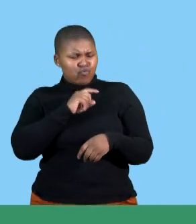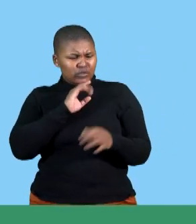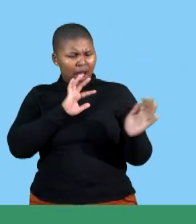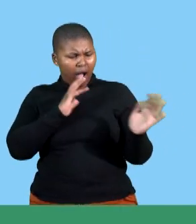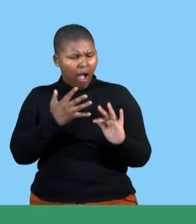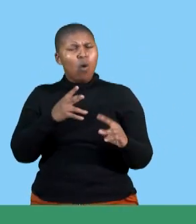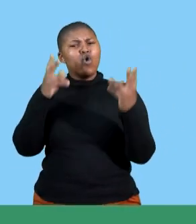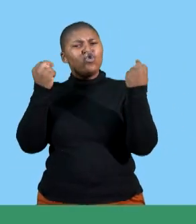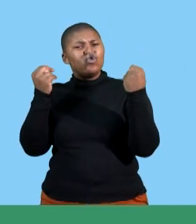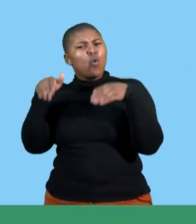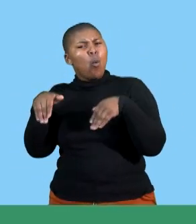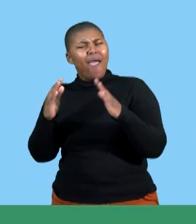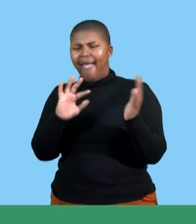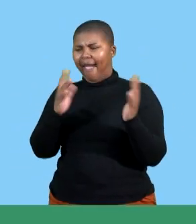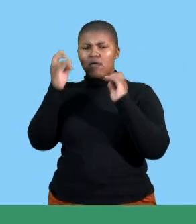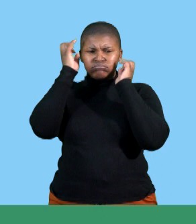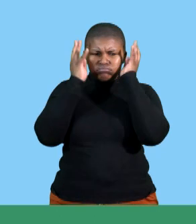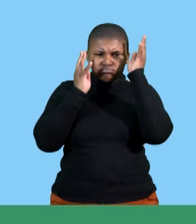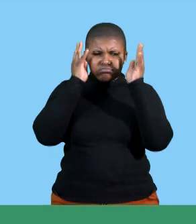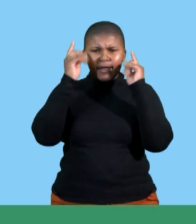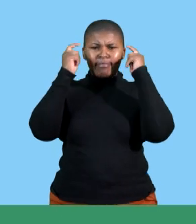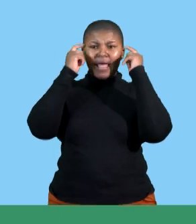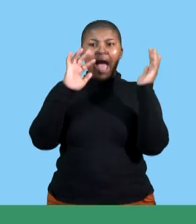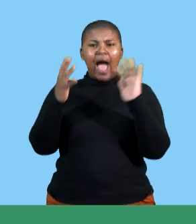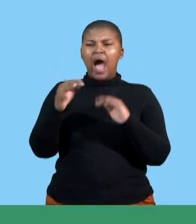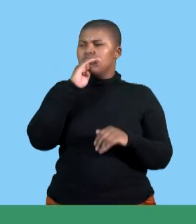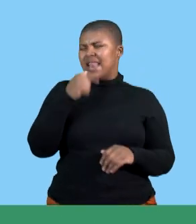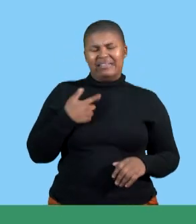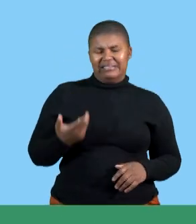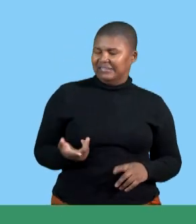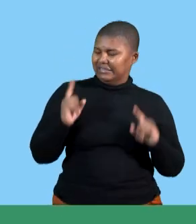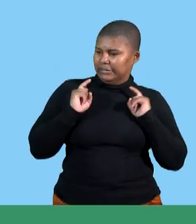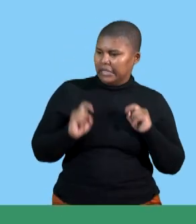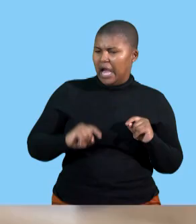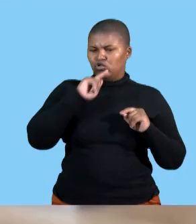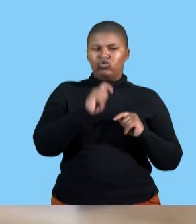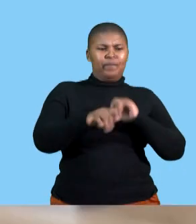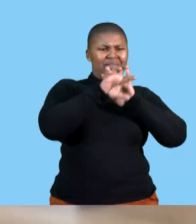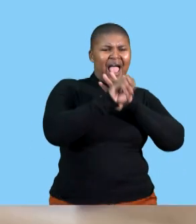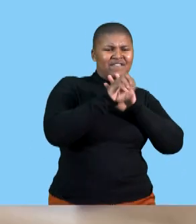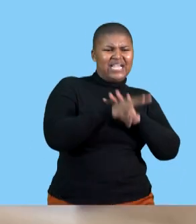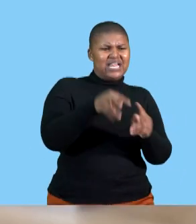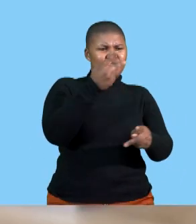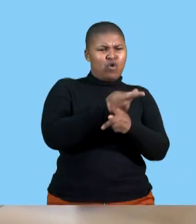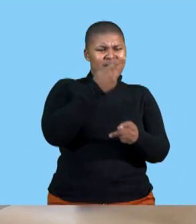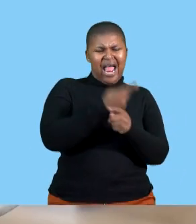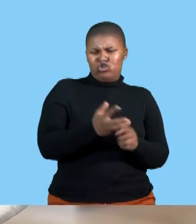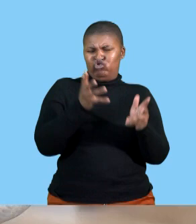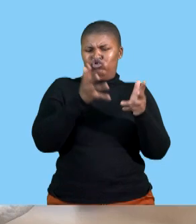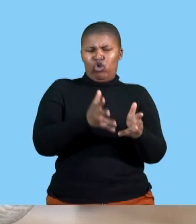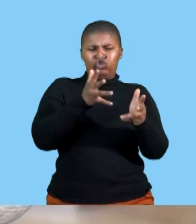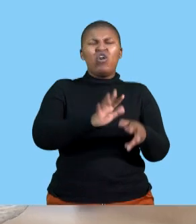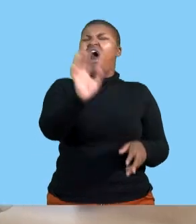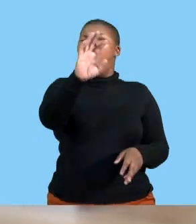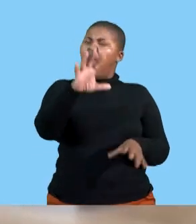that is innovative to say, no, man, we are tired of advertising our product like this. Let's come up with a different way, because